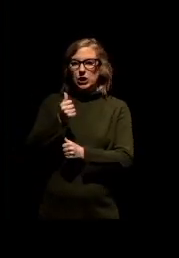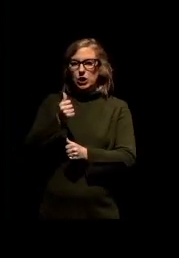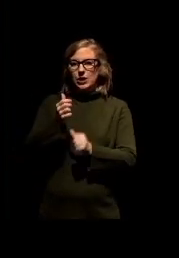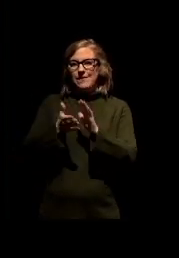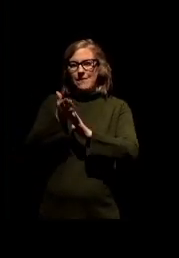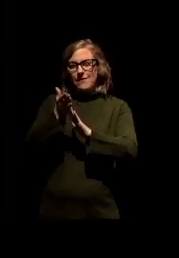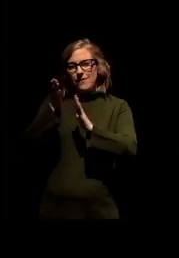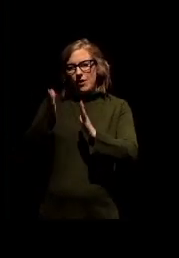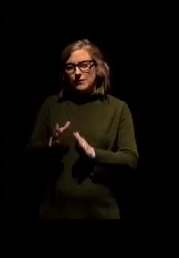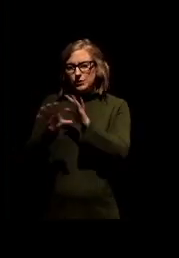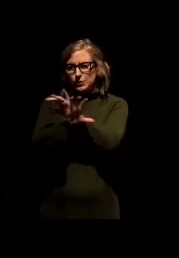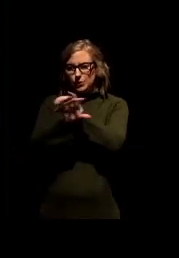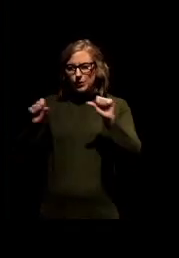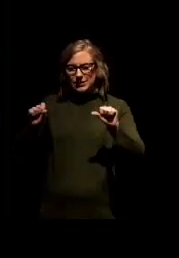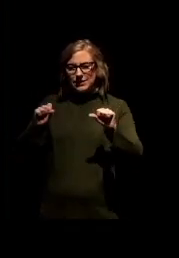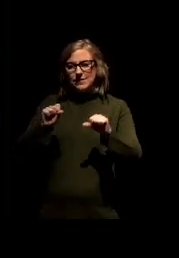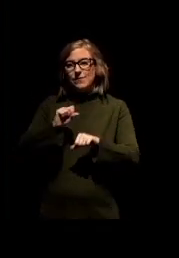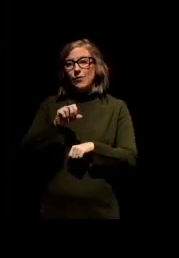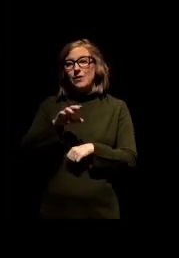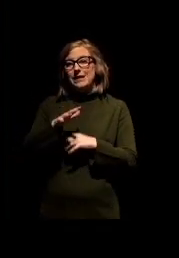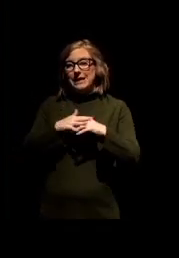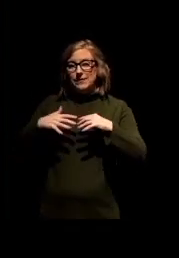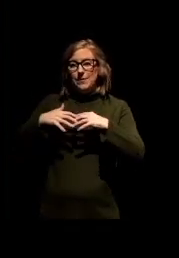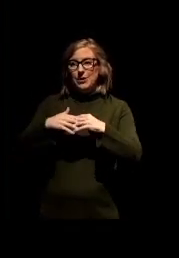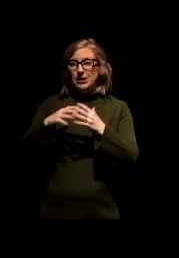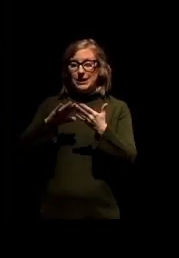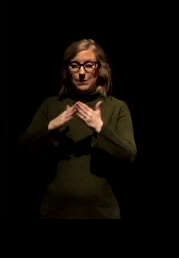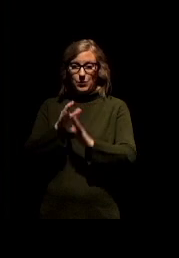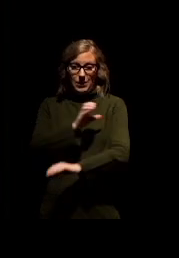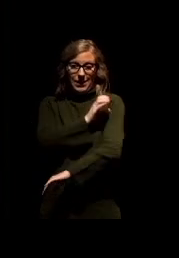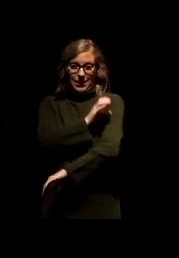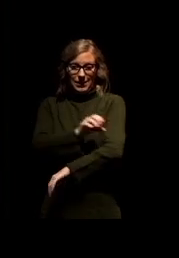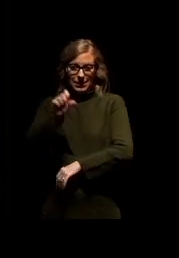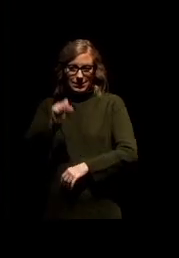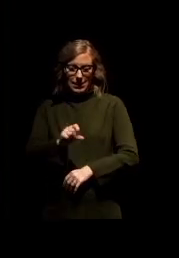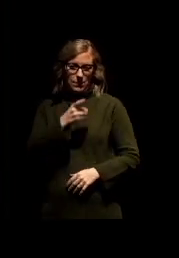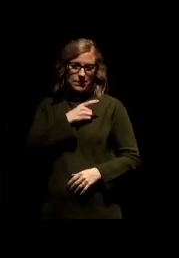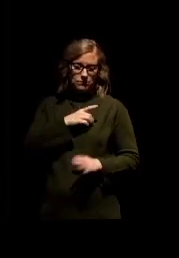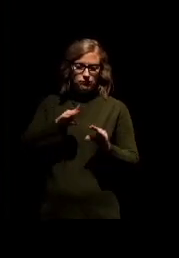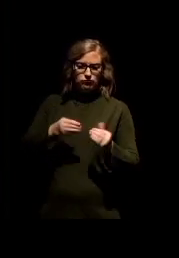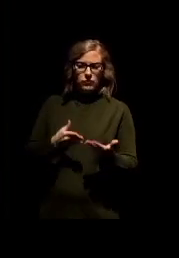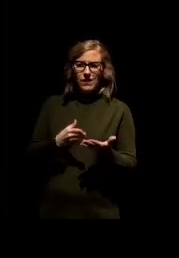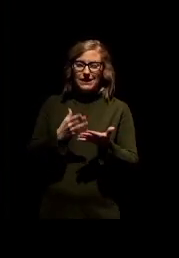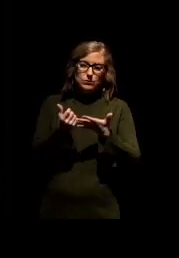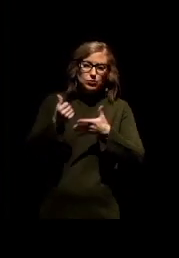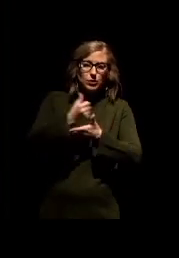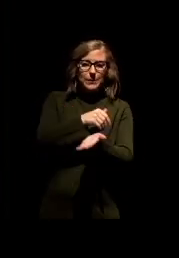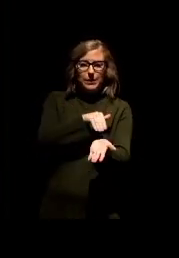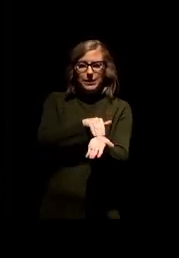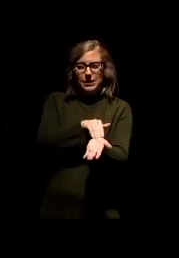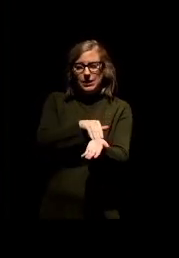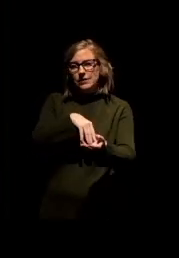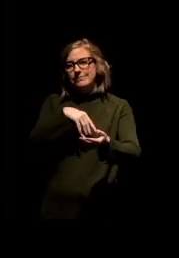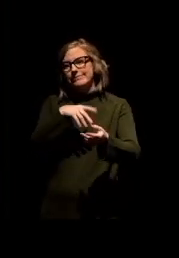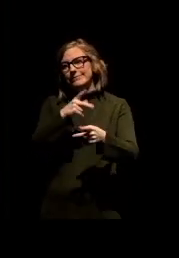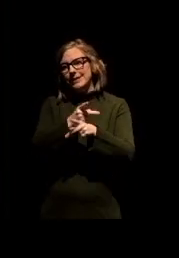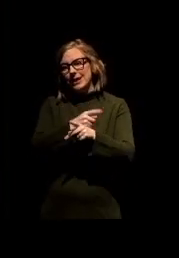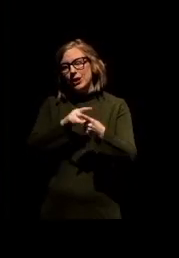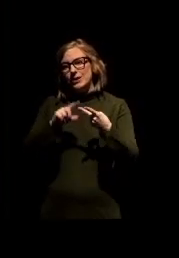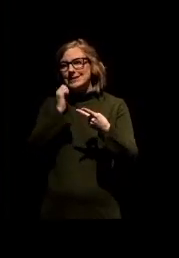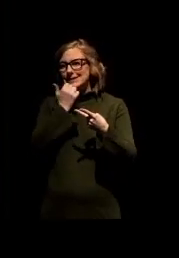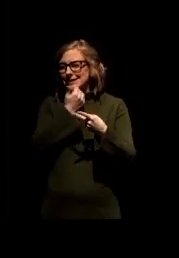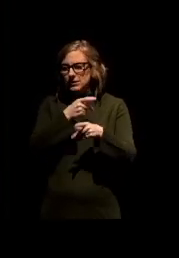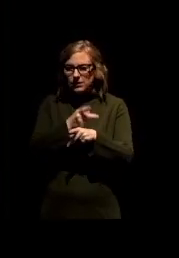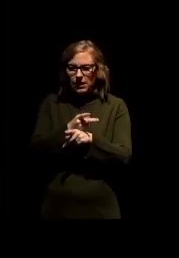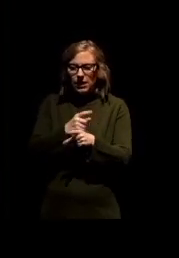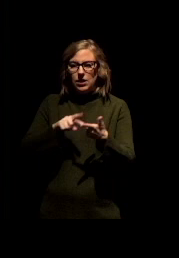Native American Community Clinic in South Minneapolis, which provides primary care, dental care, and behavioral health services for the Twin Cities Native